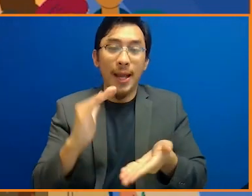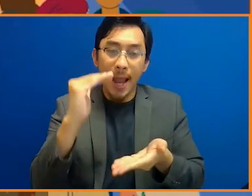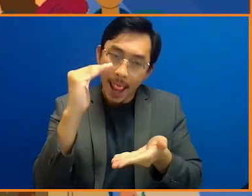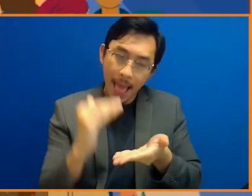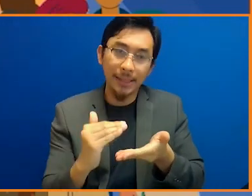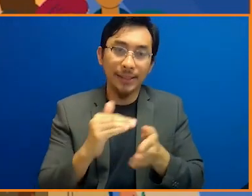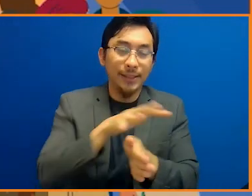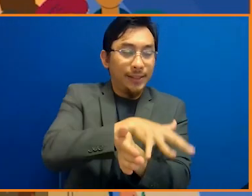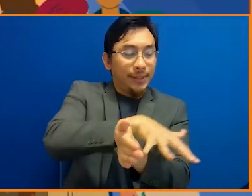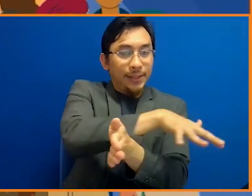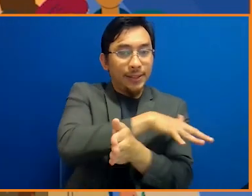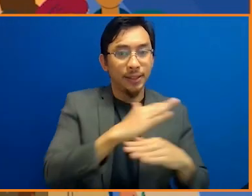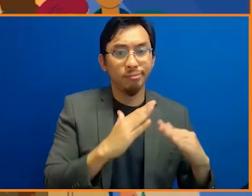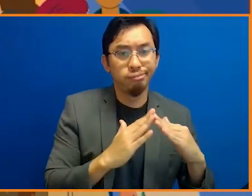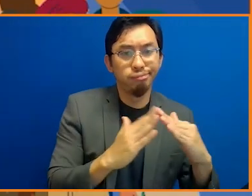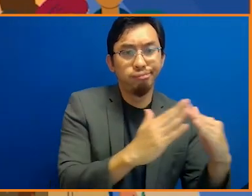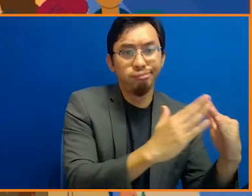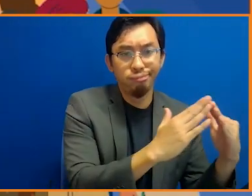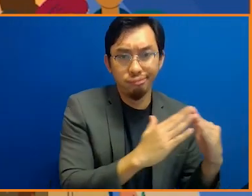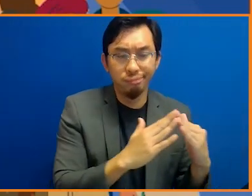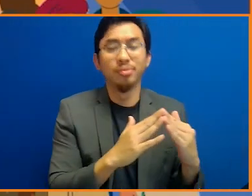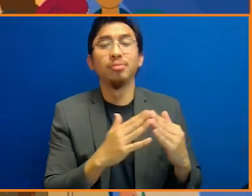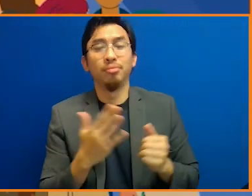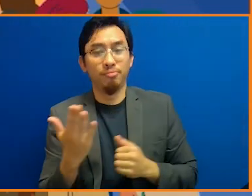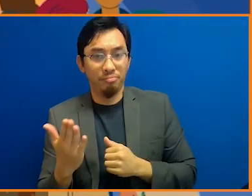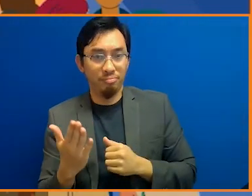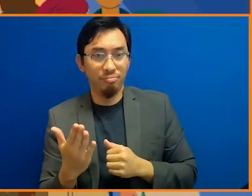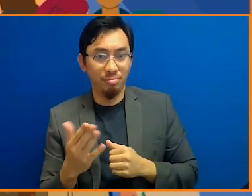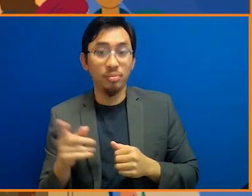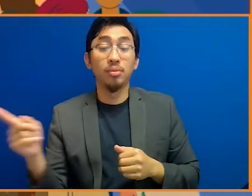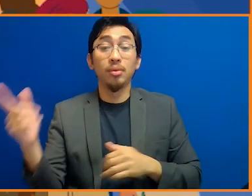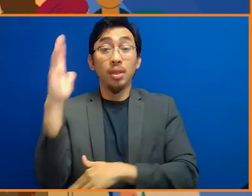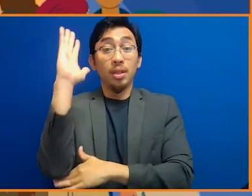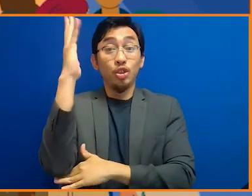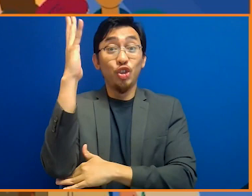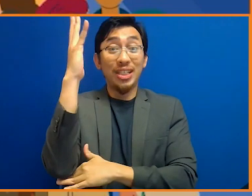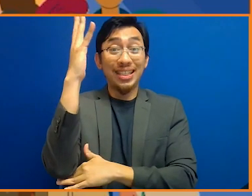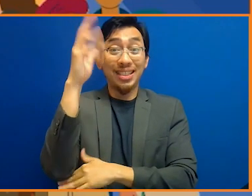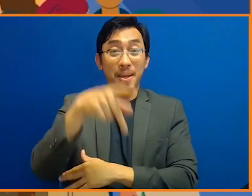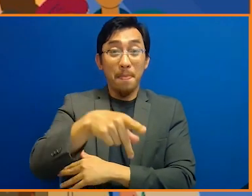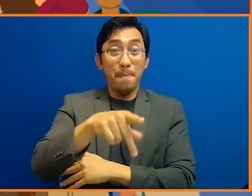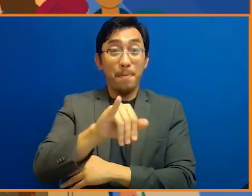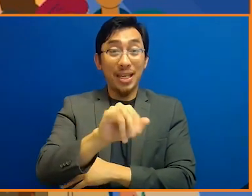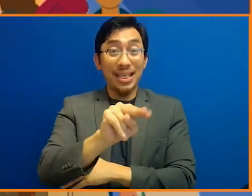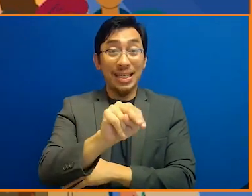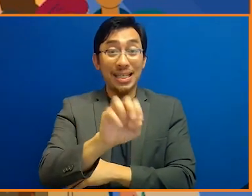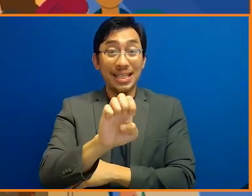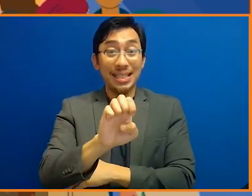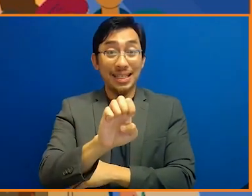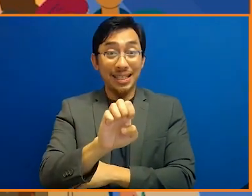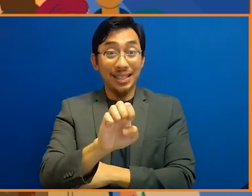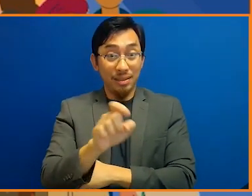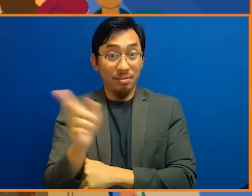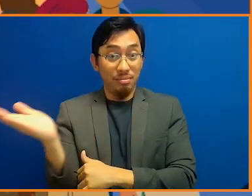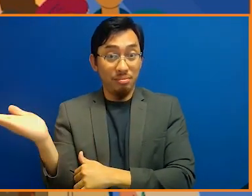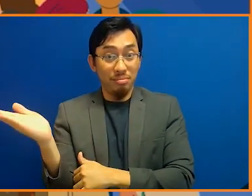damage. And this one is just to show the performance of the pine trees.